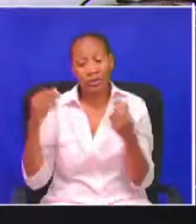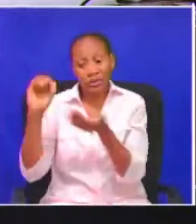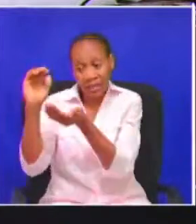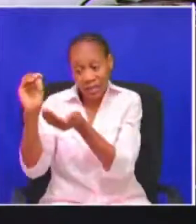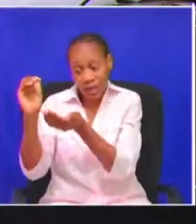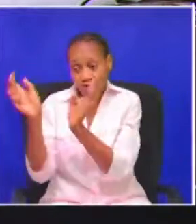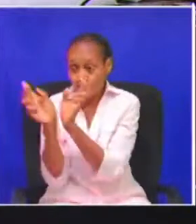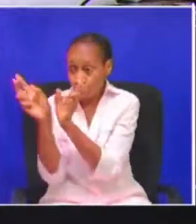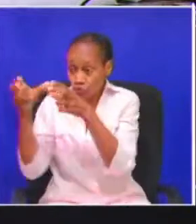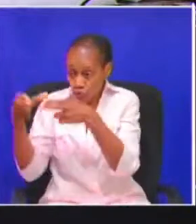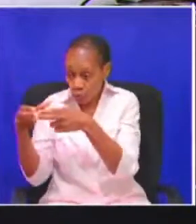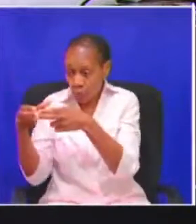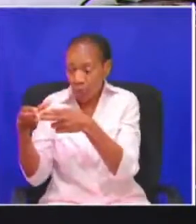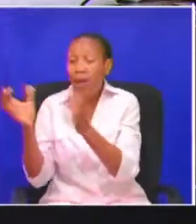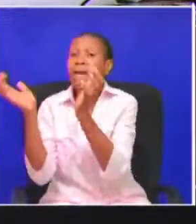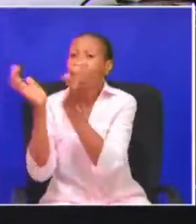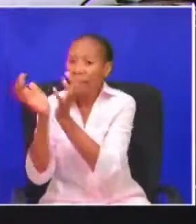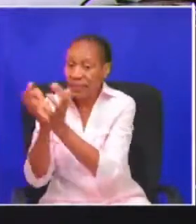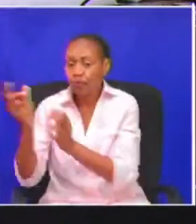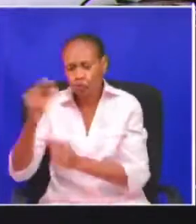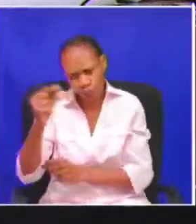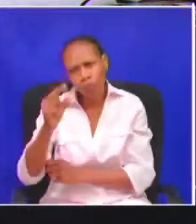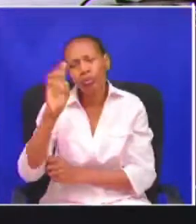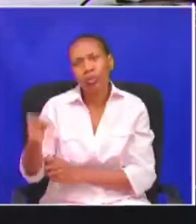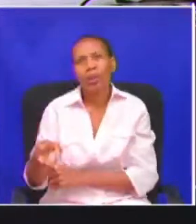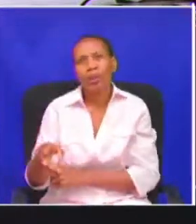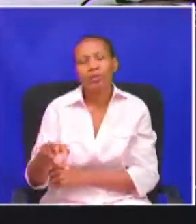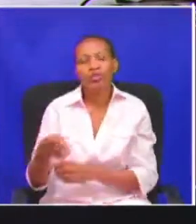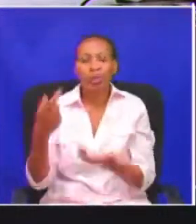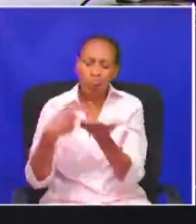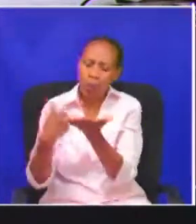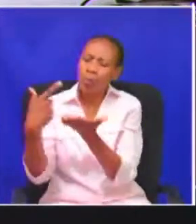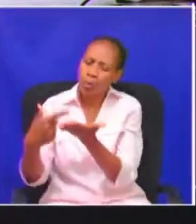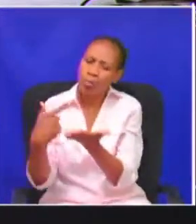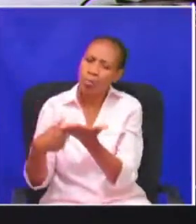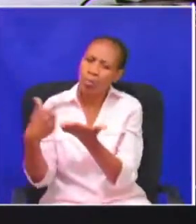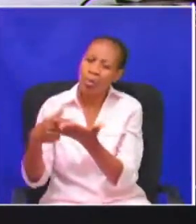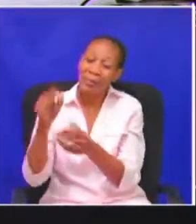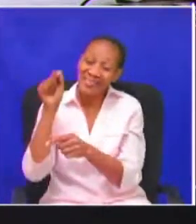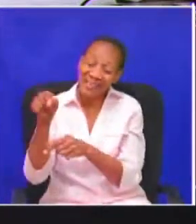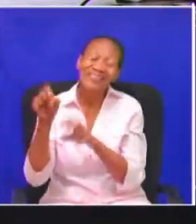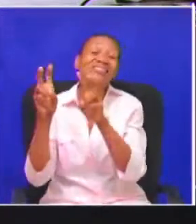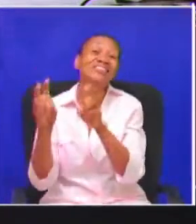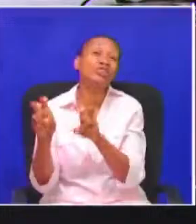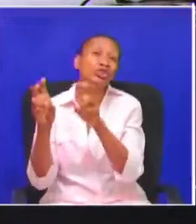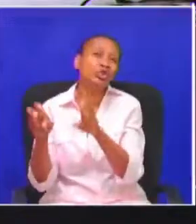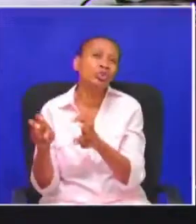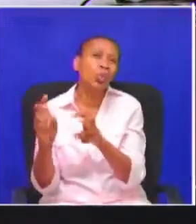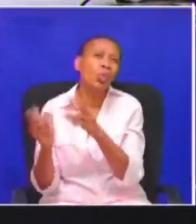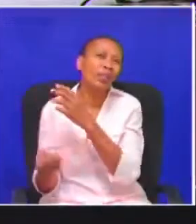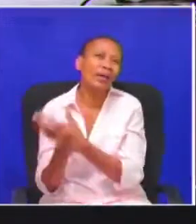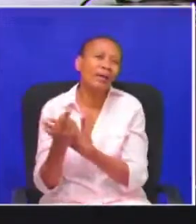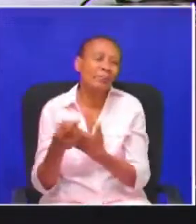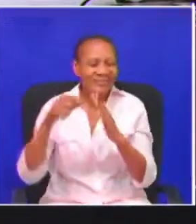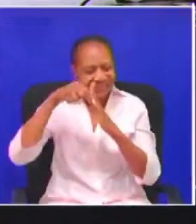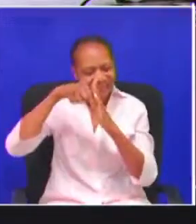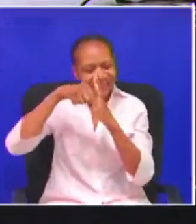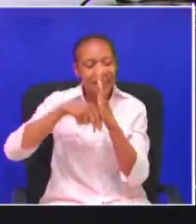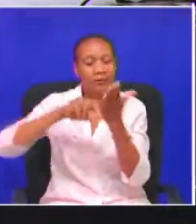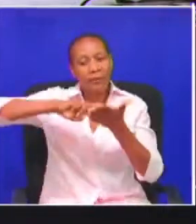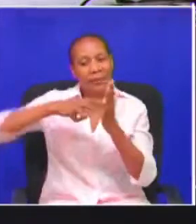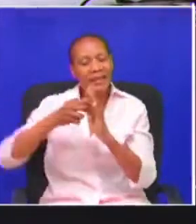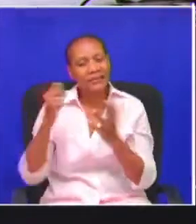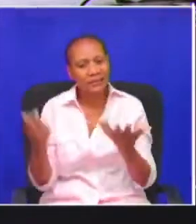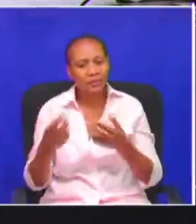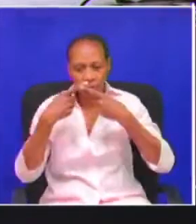meeting again very soon to deal exactly with the actual and detailed plans that